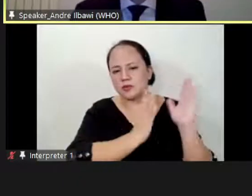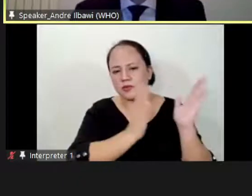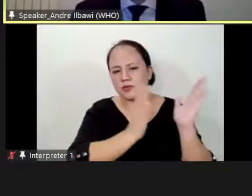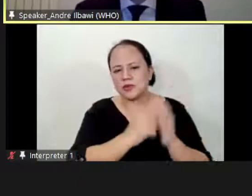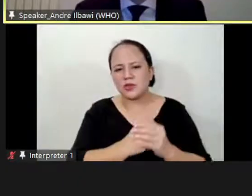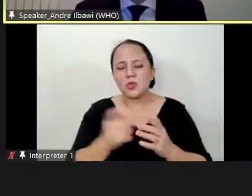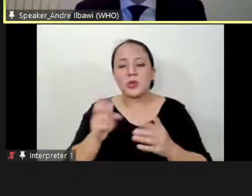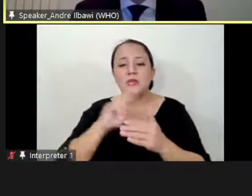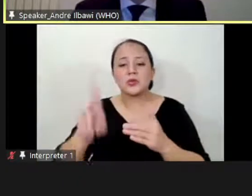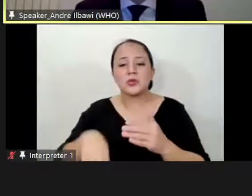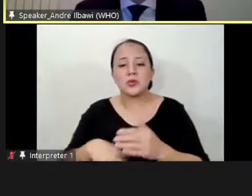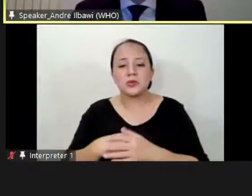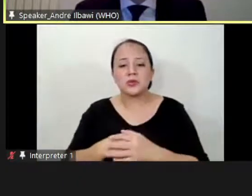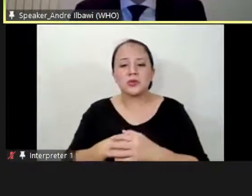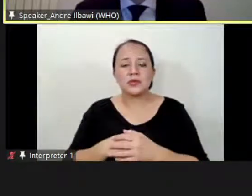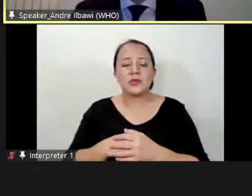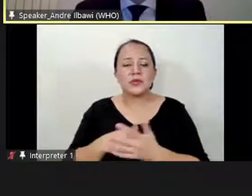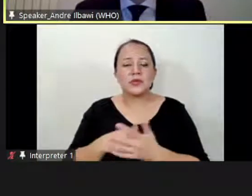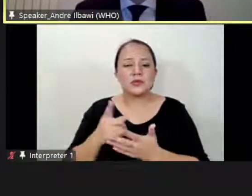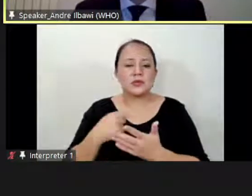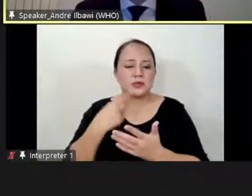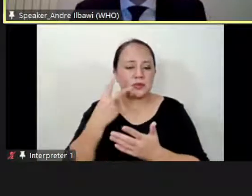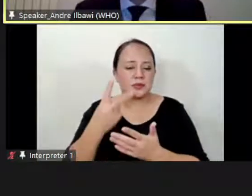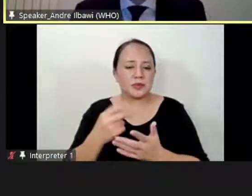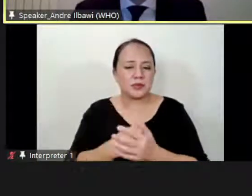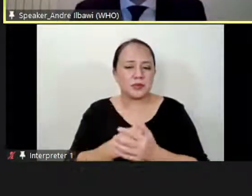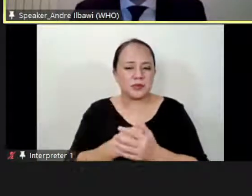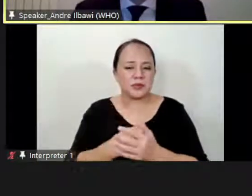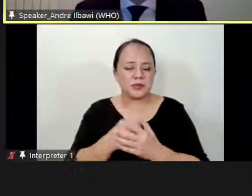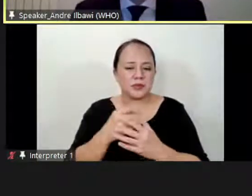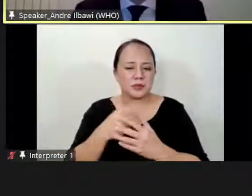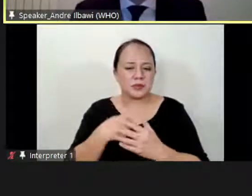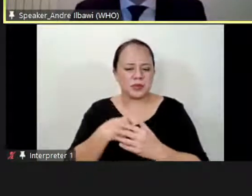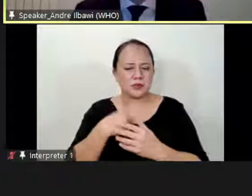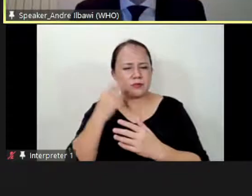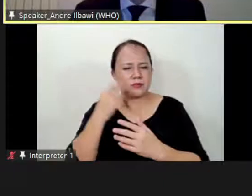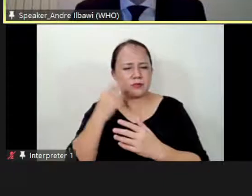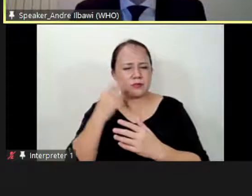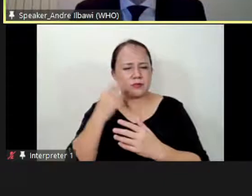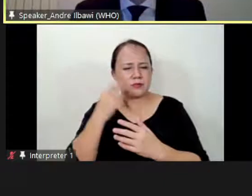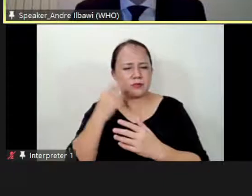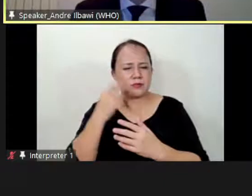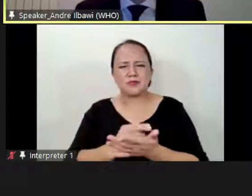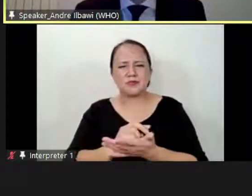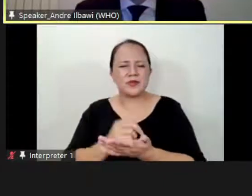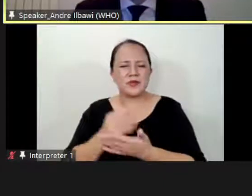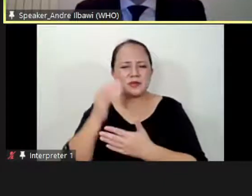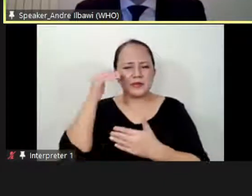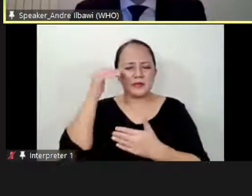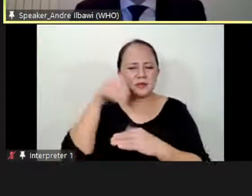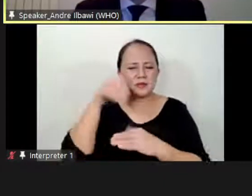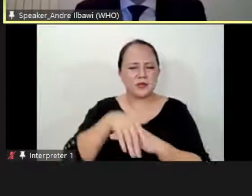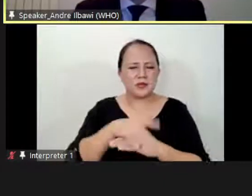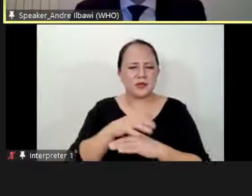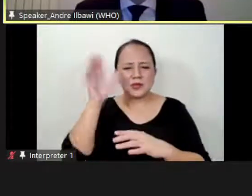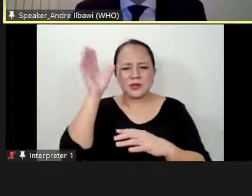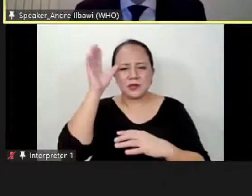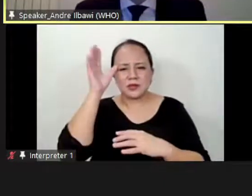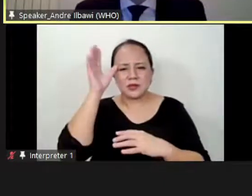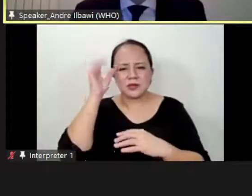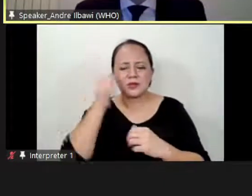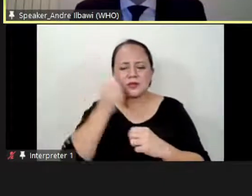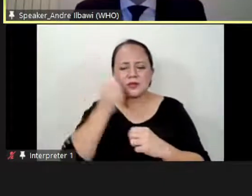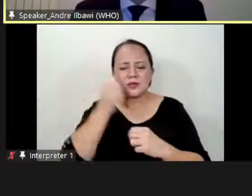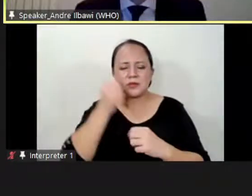consequence? And this is a statistic that keeps me awake and keeps many of us awake at night. Cancer patients are suffering financial